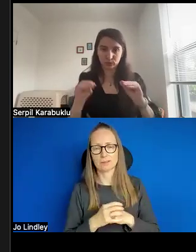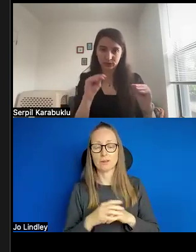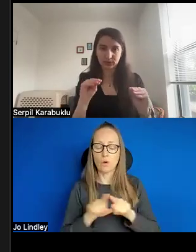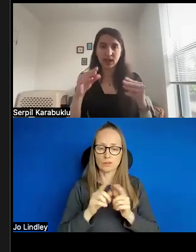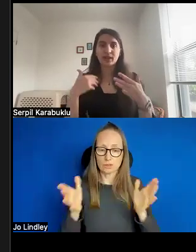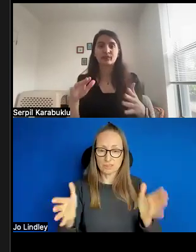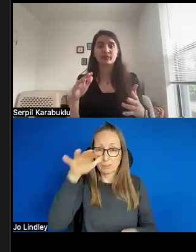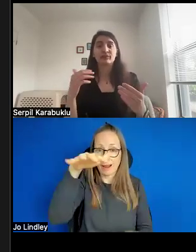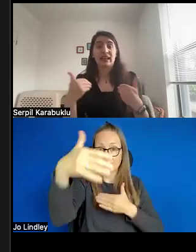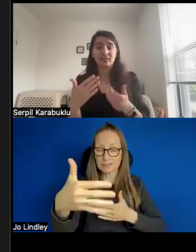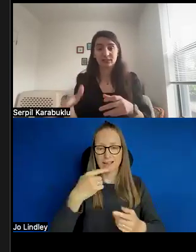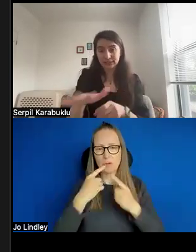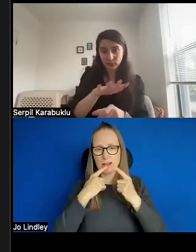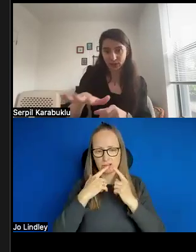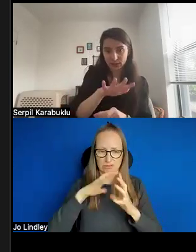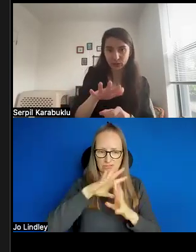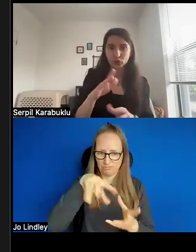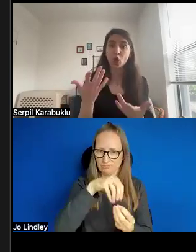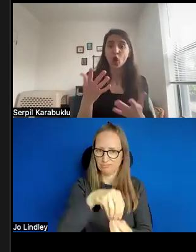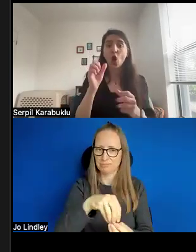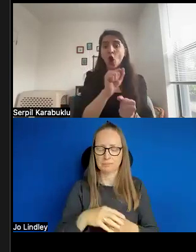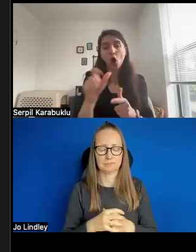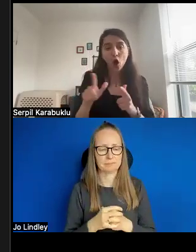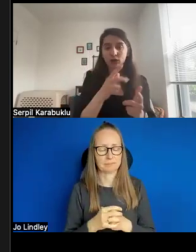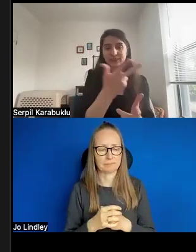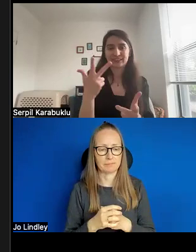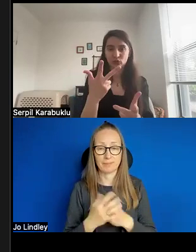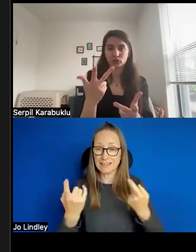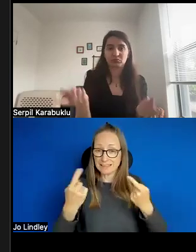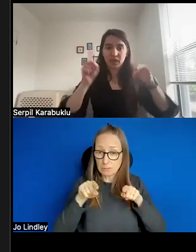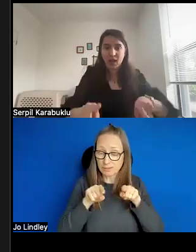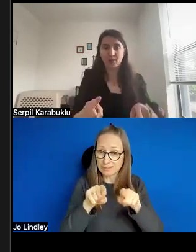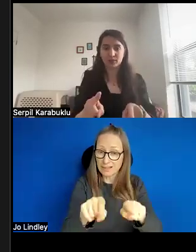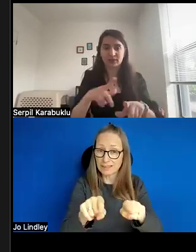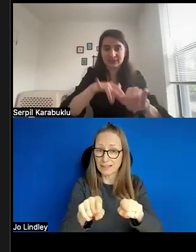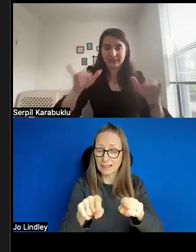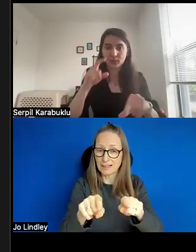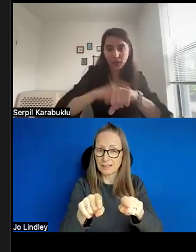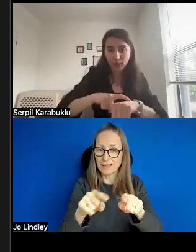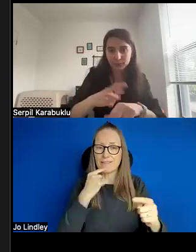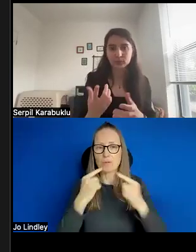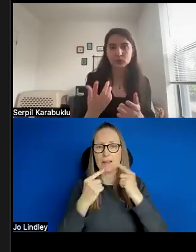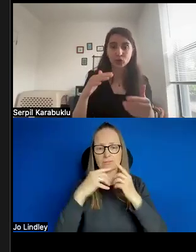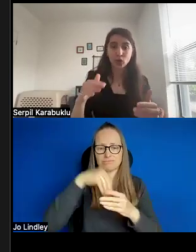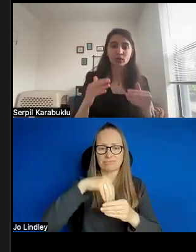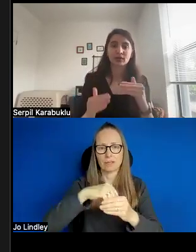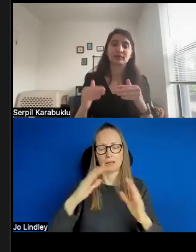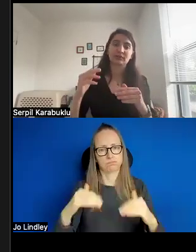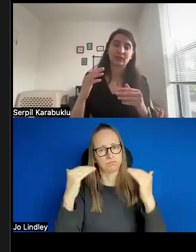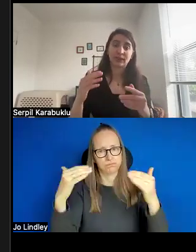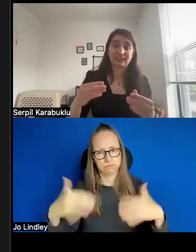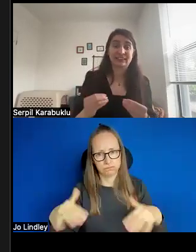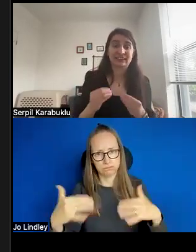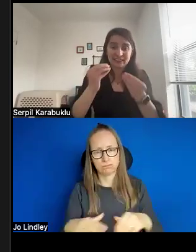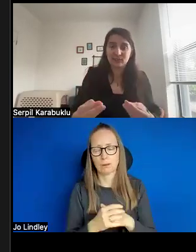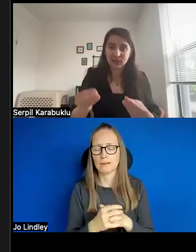encode the information. Thanks to this simultaneity, they have high information content. Studies